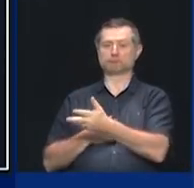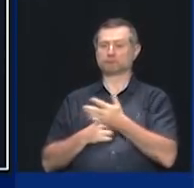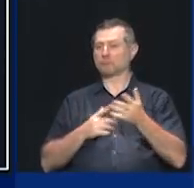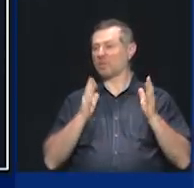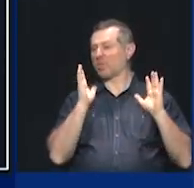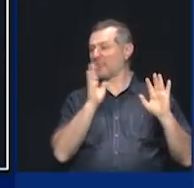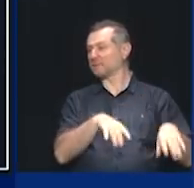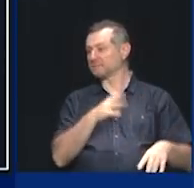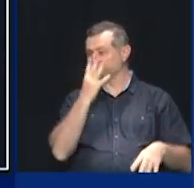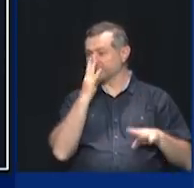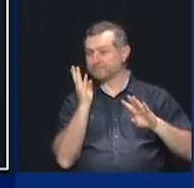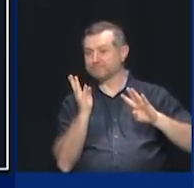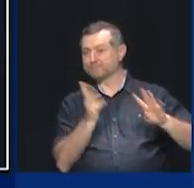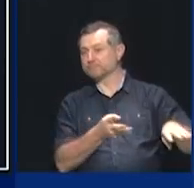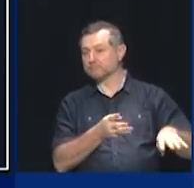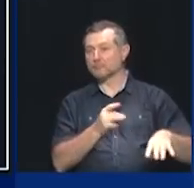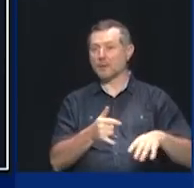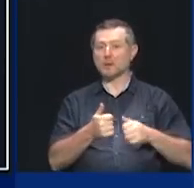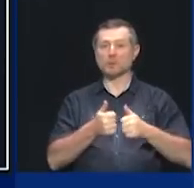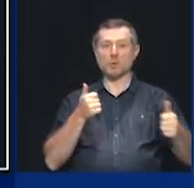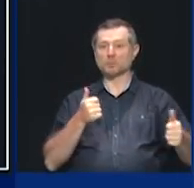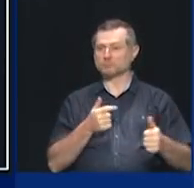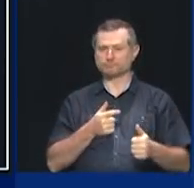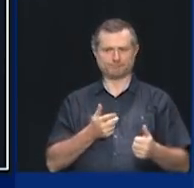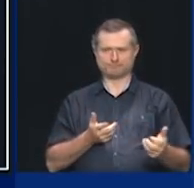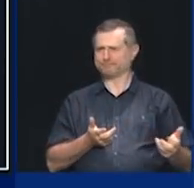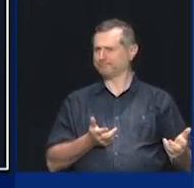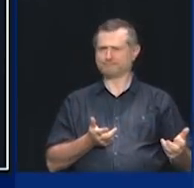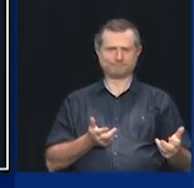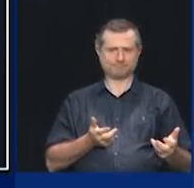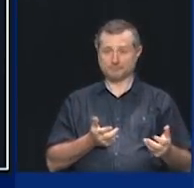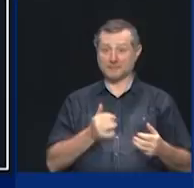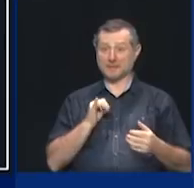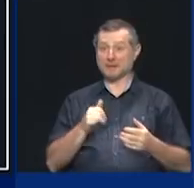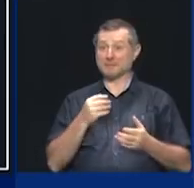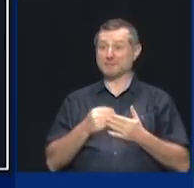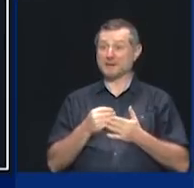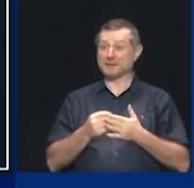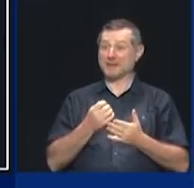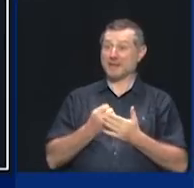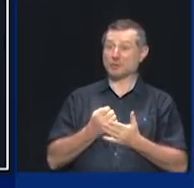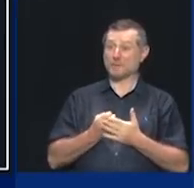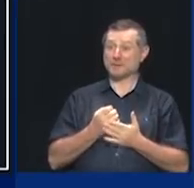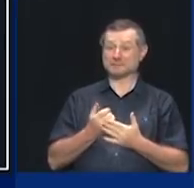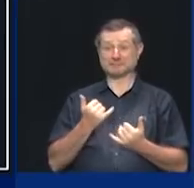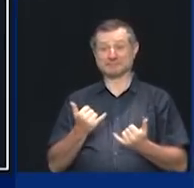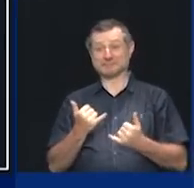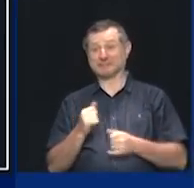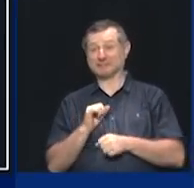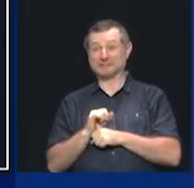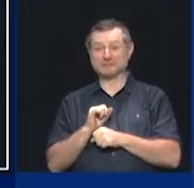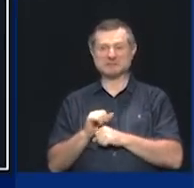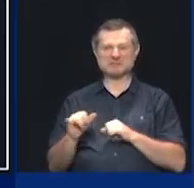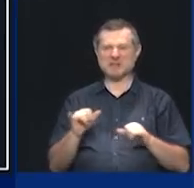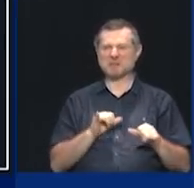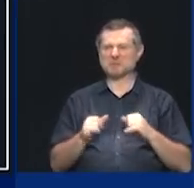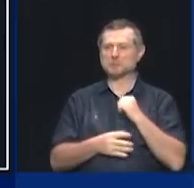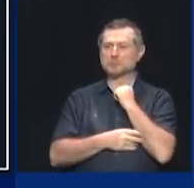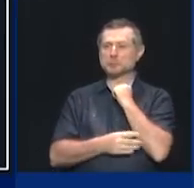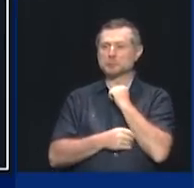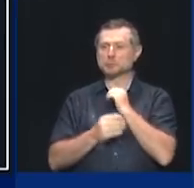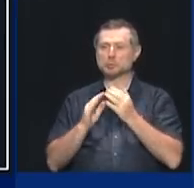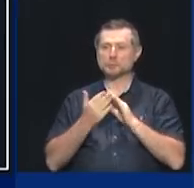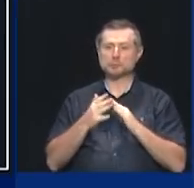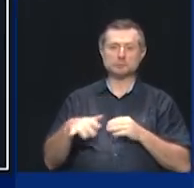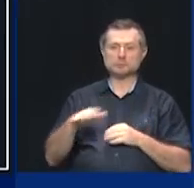learning. When it comes to the economy and jobs, it was those poorer communities and black and